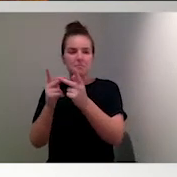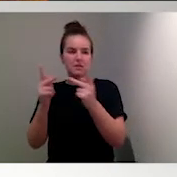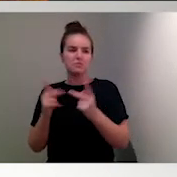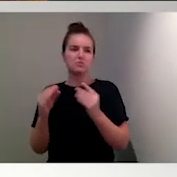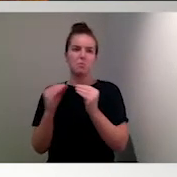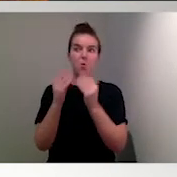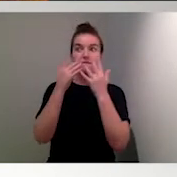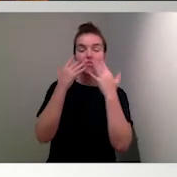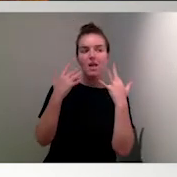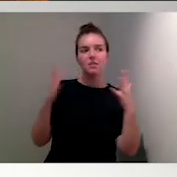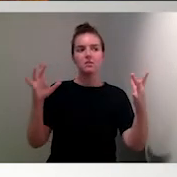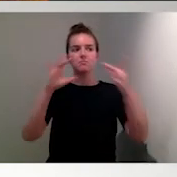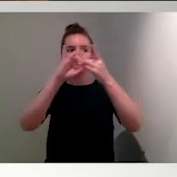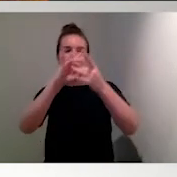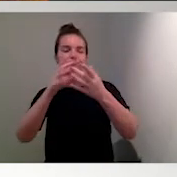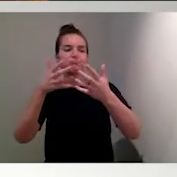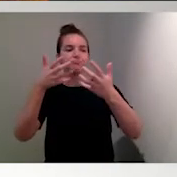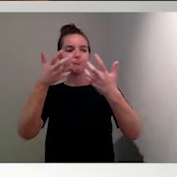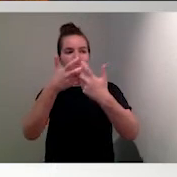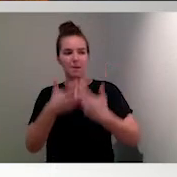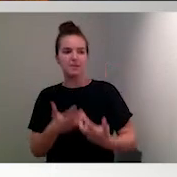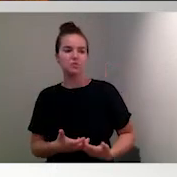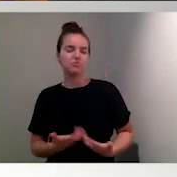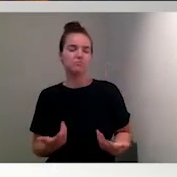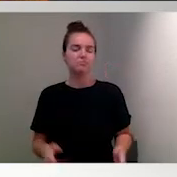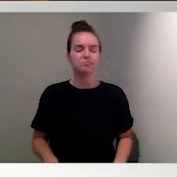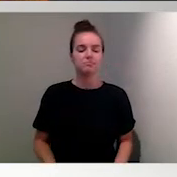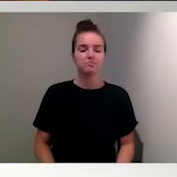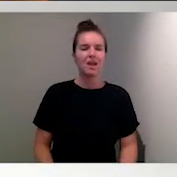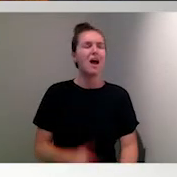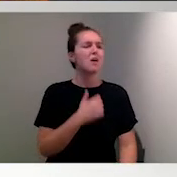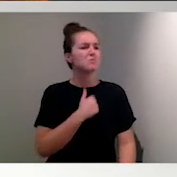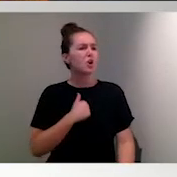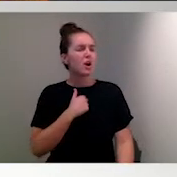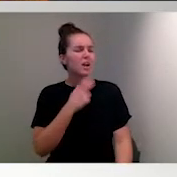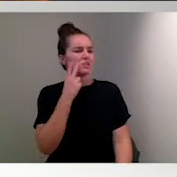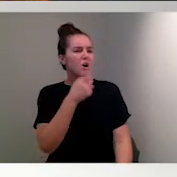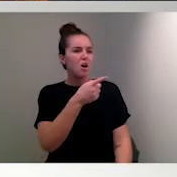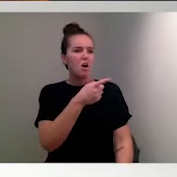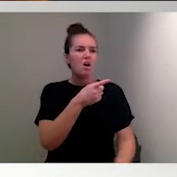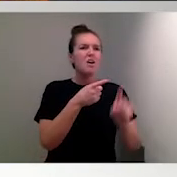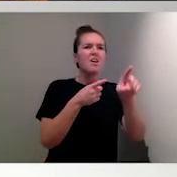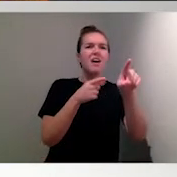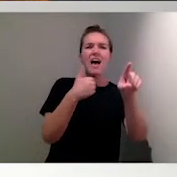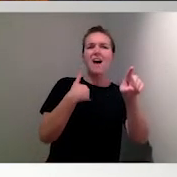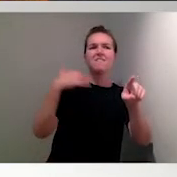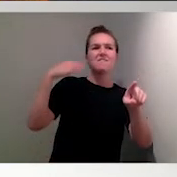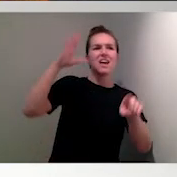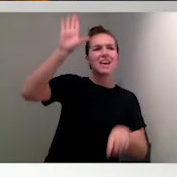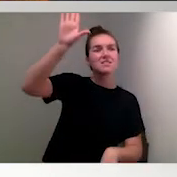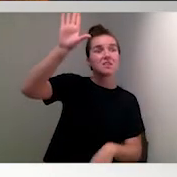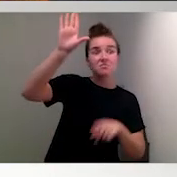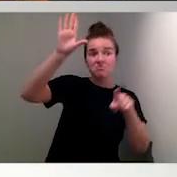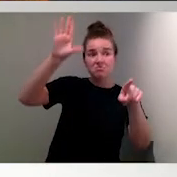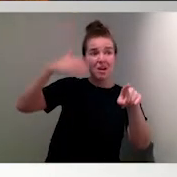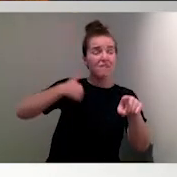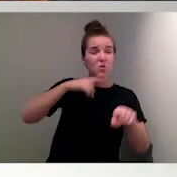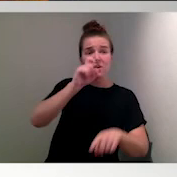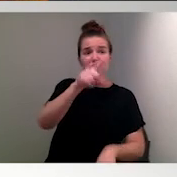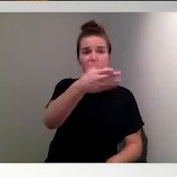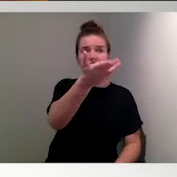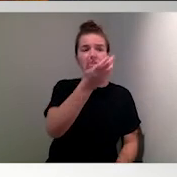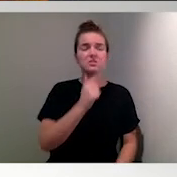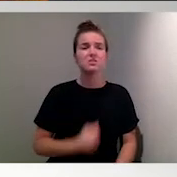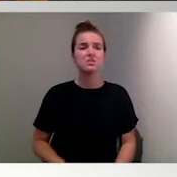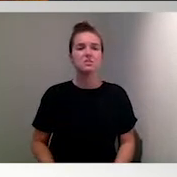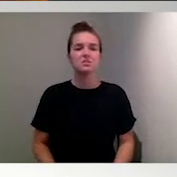well. So, and I'm so sorry, I saw you had your hand up earlier. Did your question get answered? I was wondering, what kind of things can you do for someone